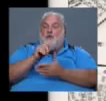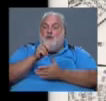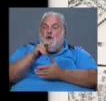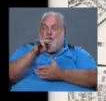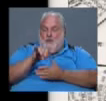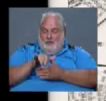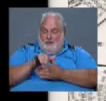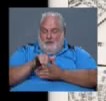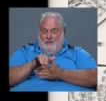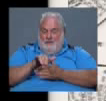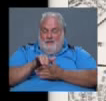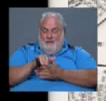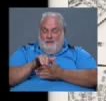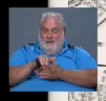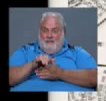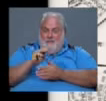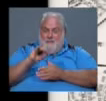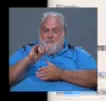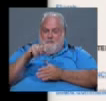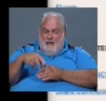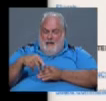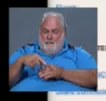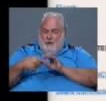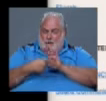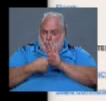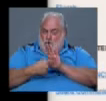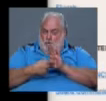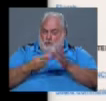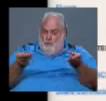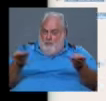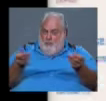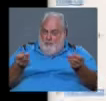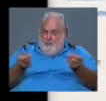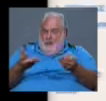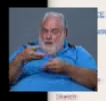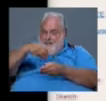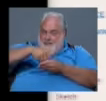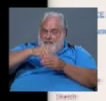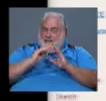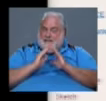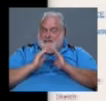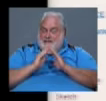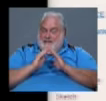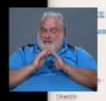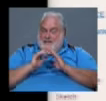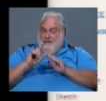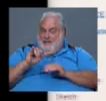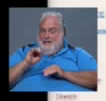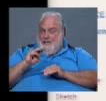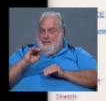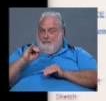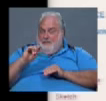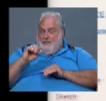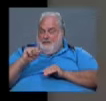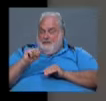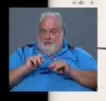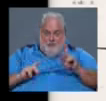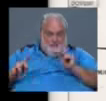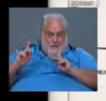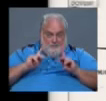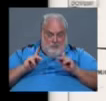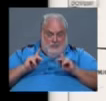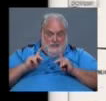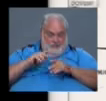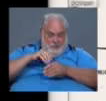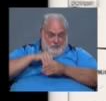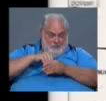I think the map indicated that property was actually in the city limits, but Our note says it's located in the city's